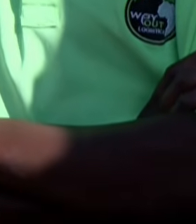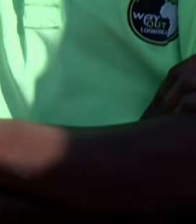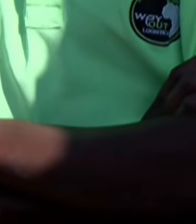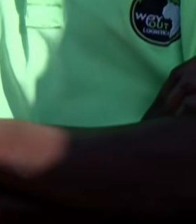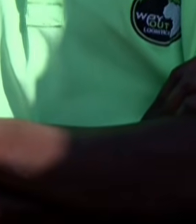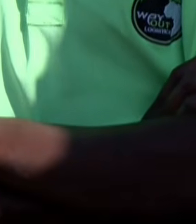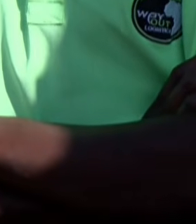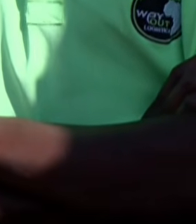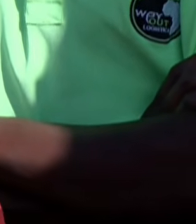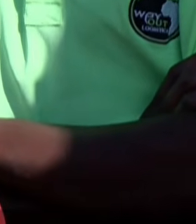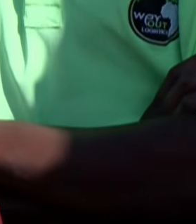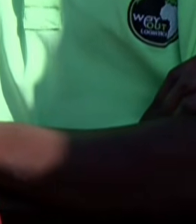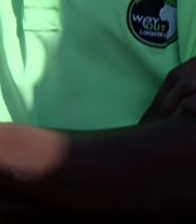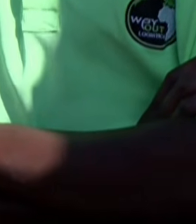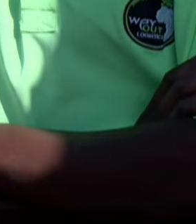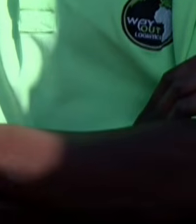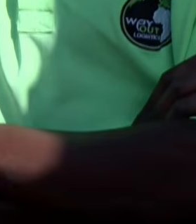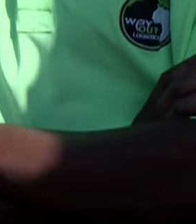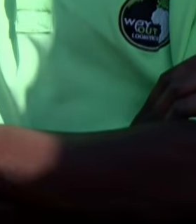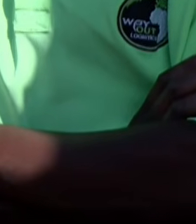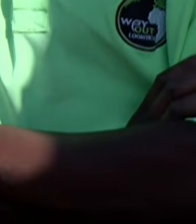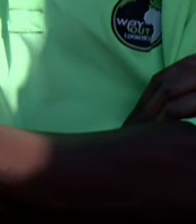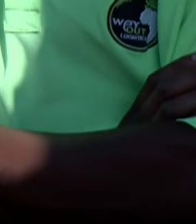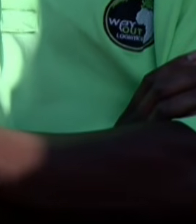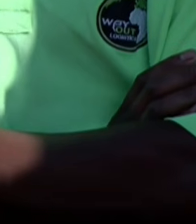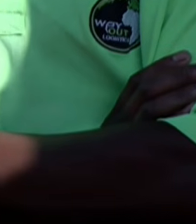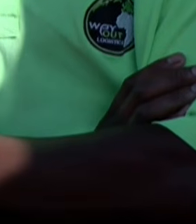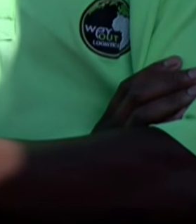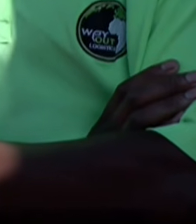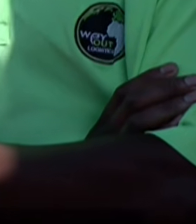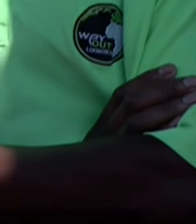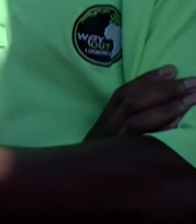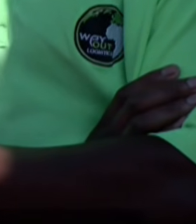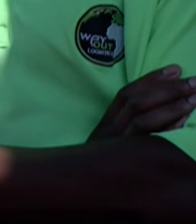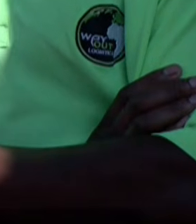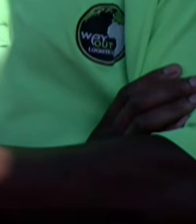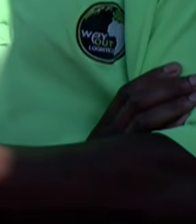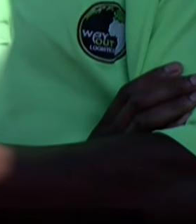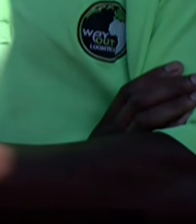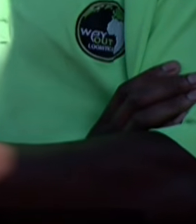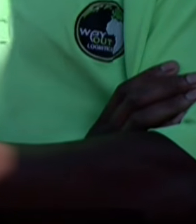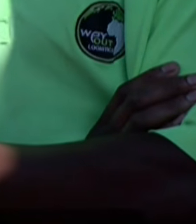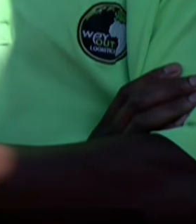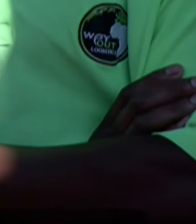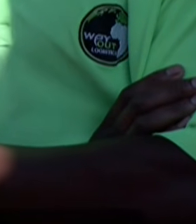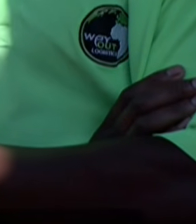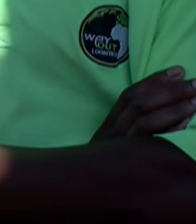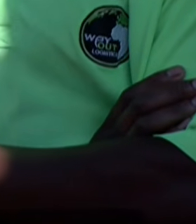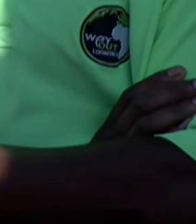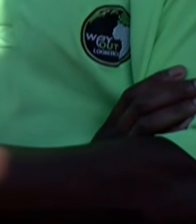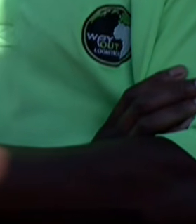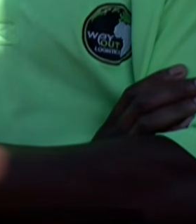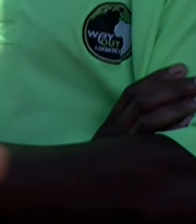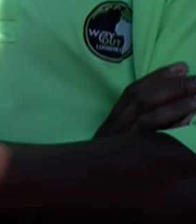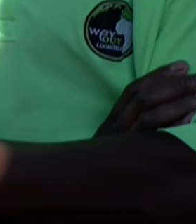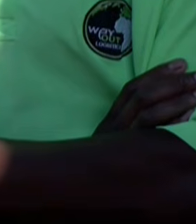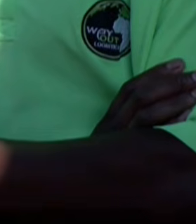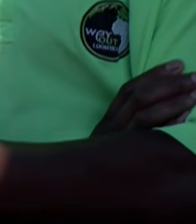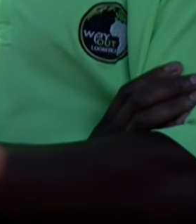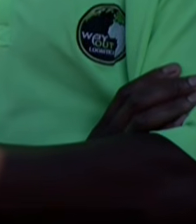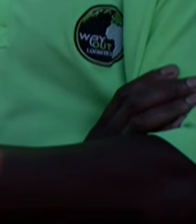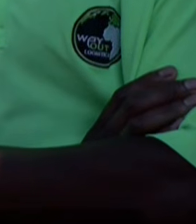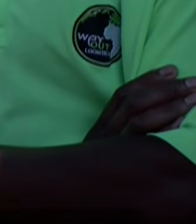get water. Some of them are saying that they are unemployed, they are not working. It's difficult for them even to hire people who are coming in here